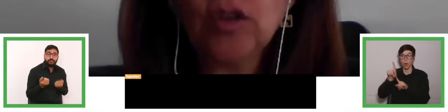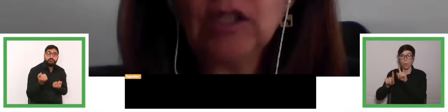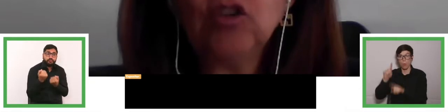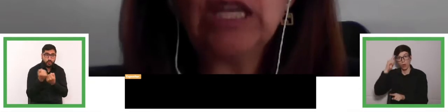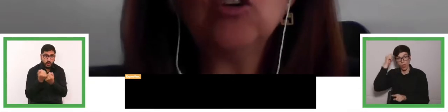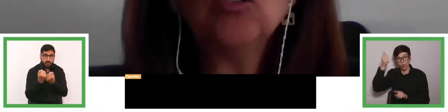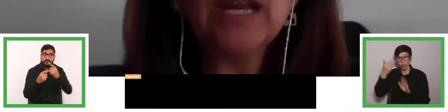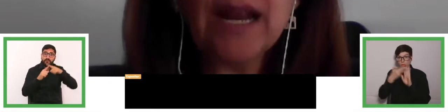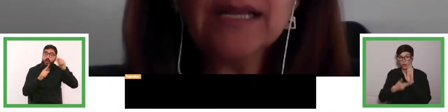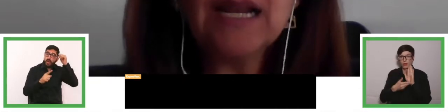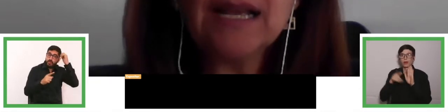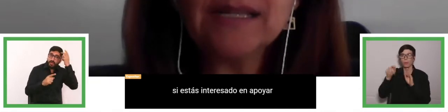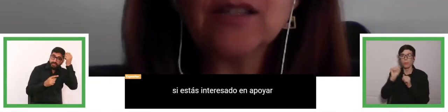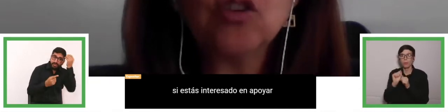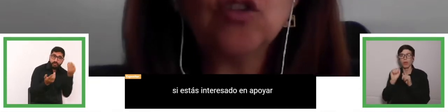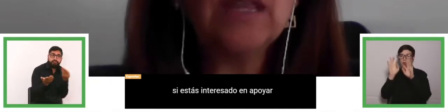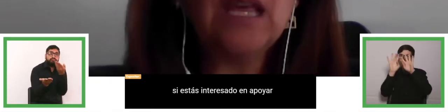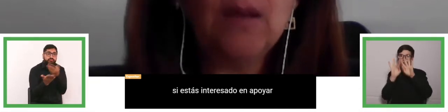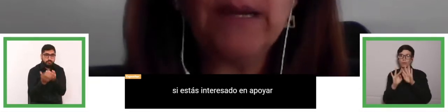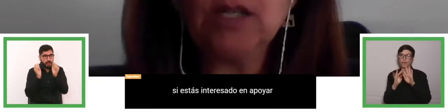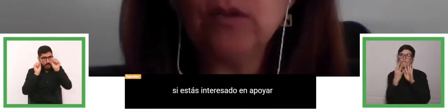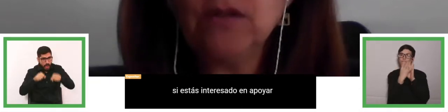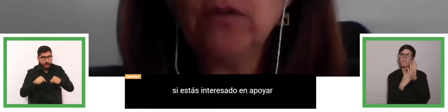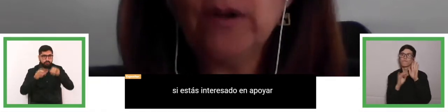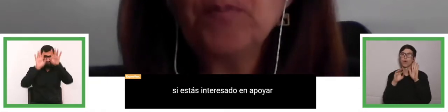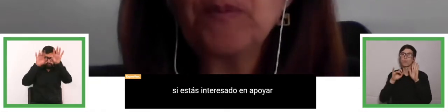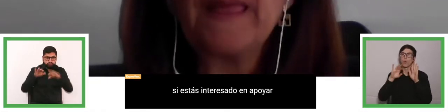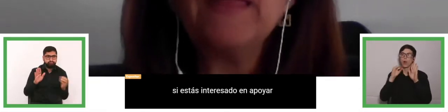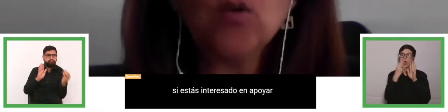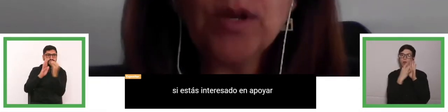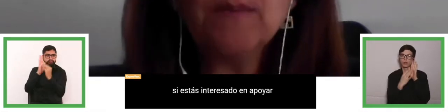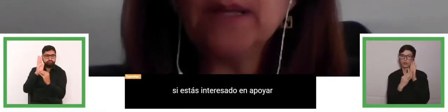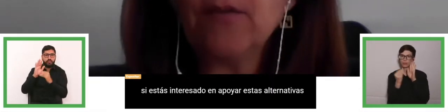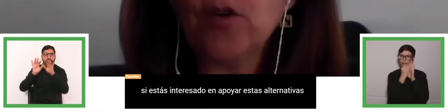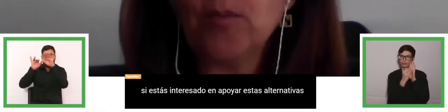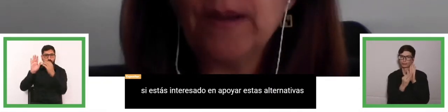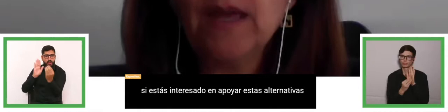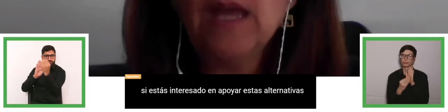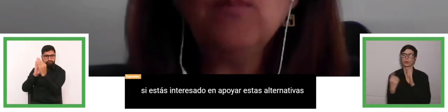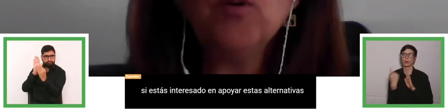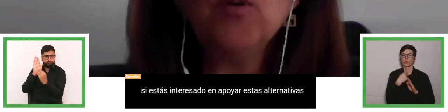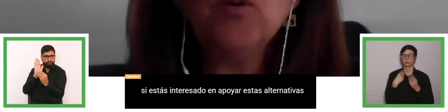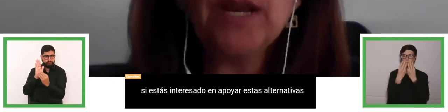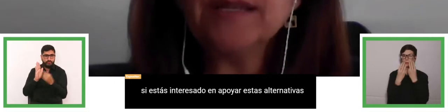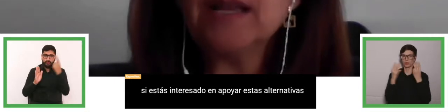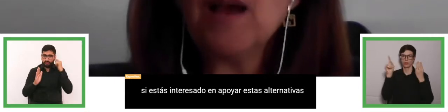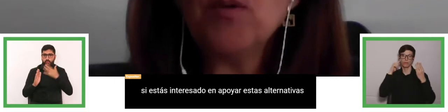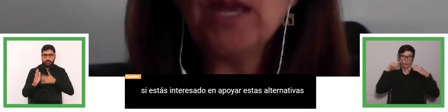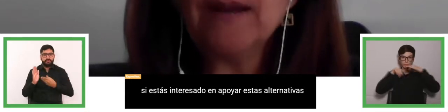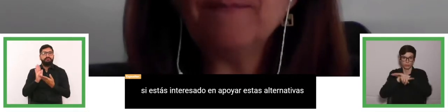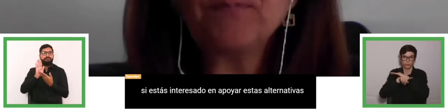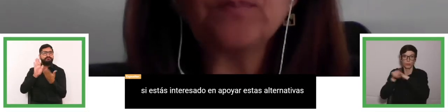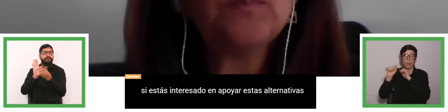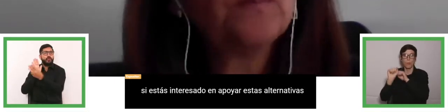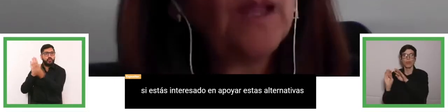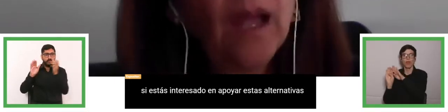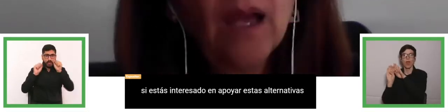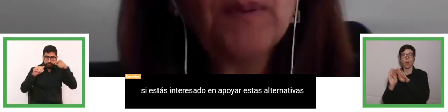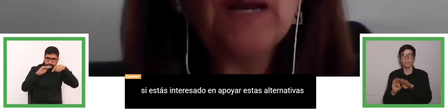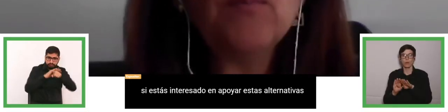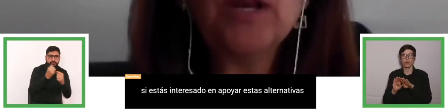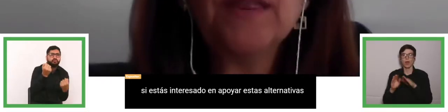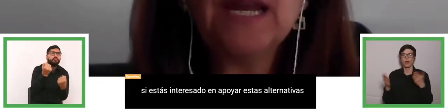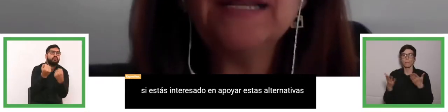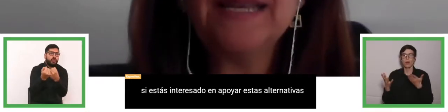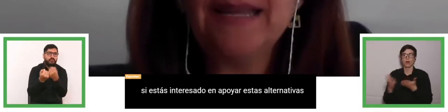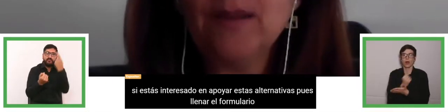these initiatives, you can fill in the contact form you will find in the Impact Transfer section of our platform, and you will be